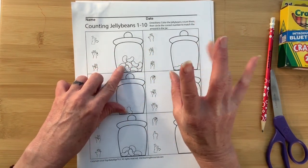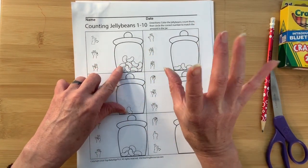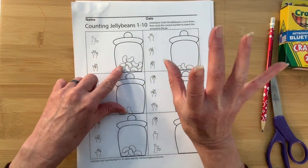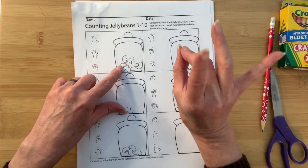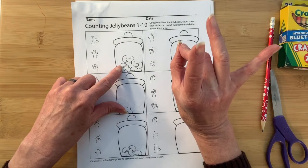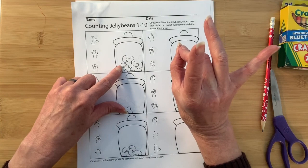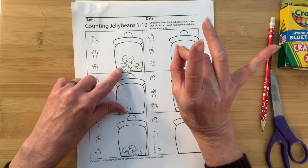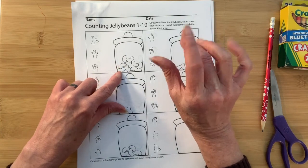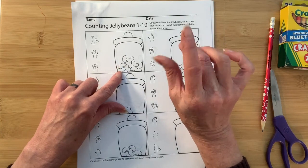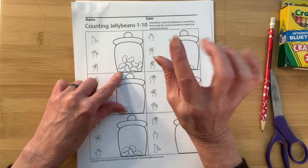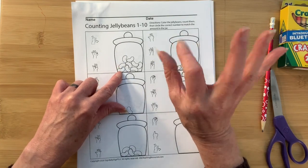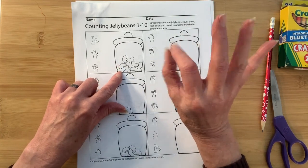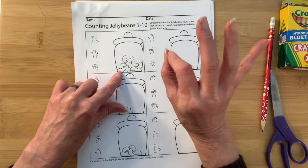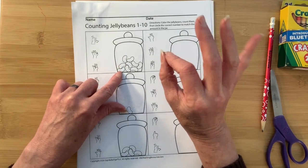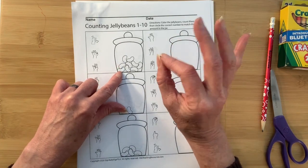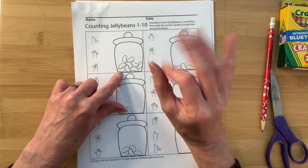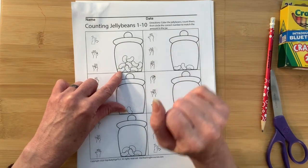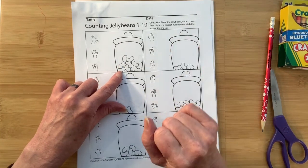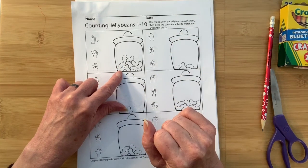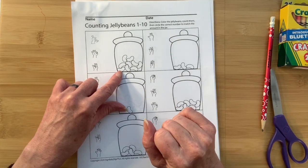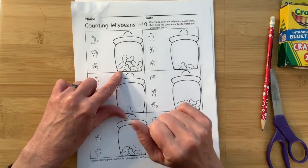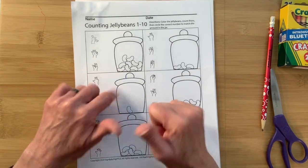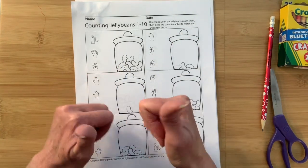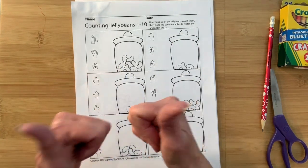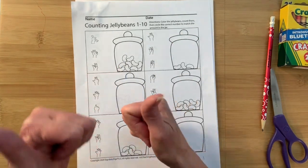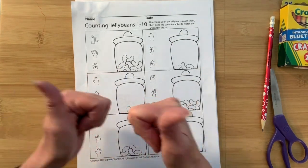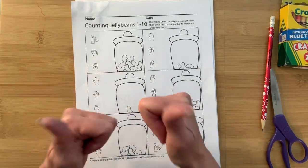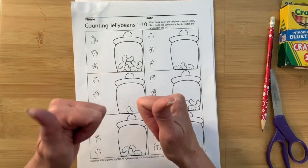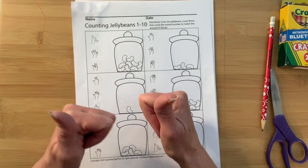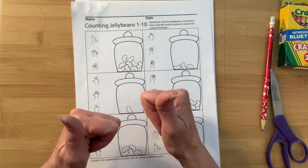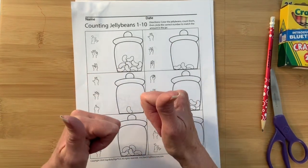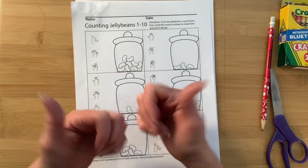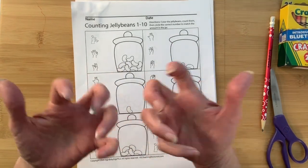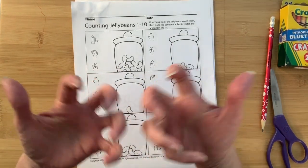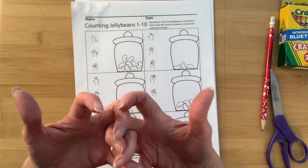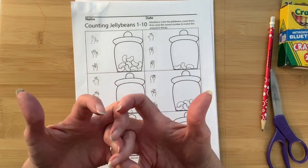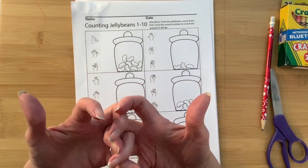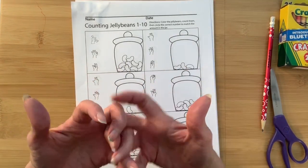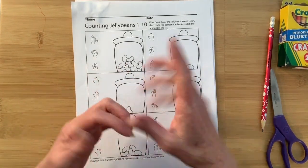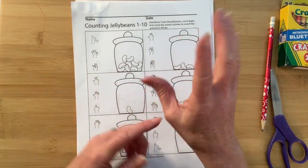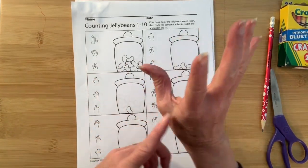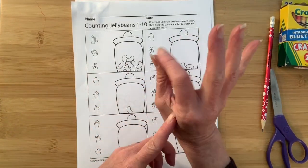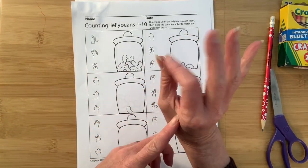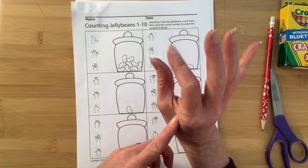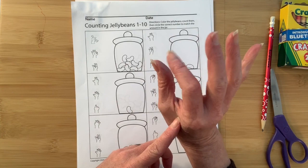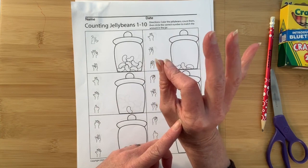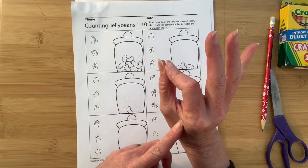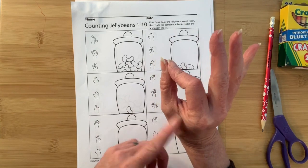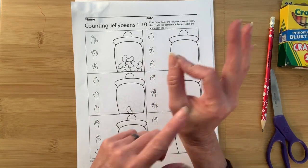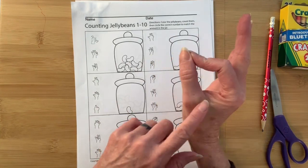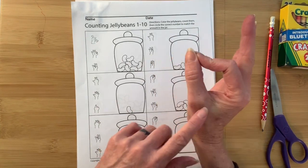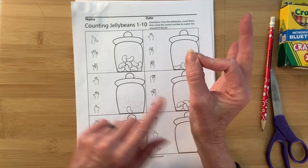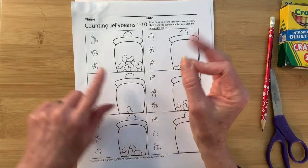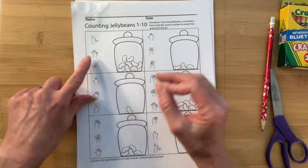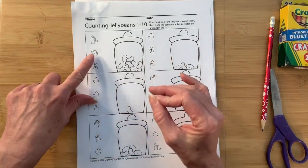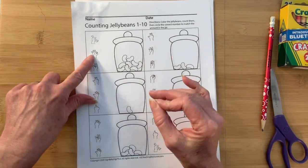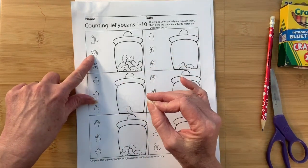7, 8, 9. So now which one will match the number